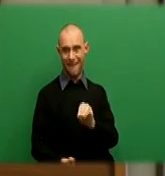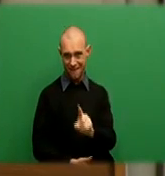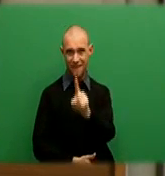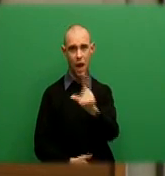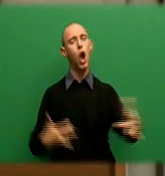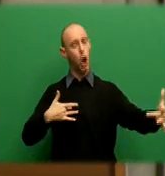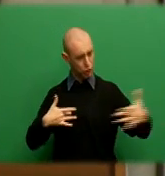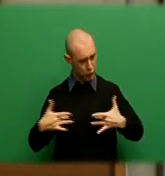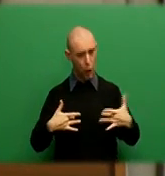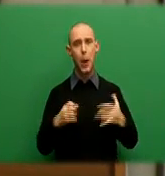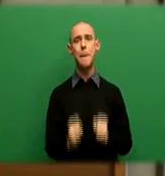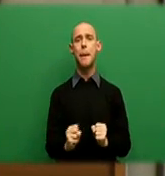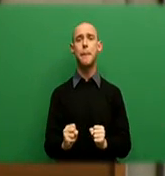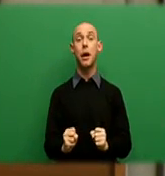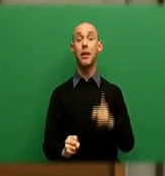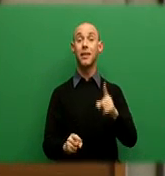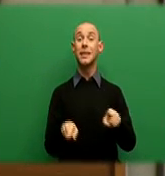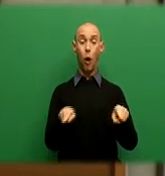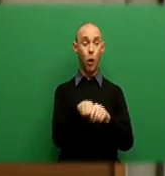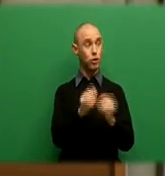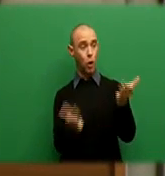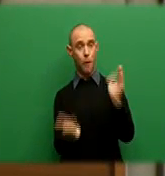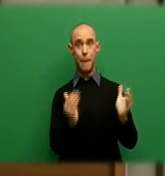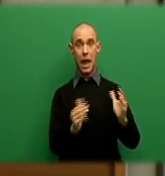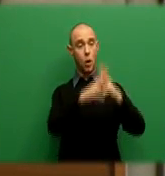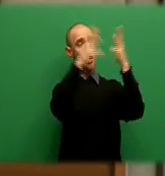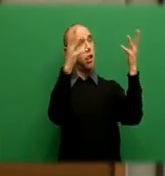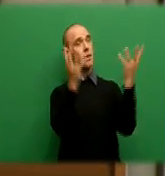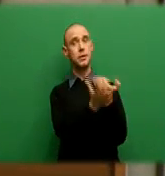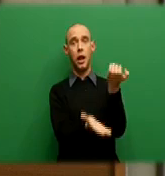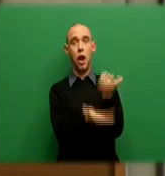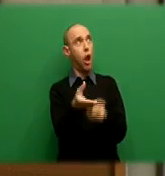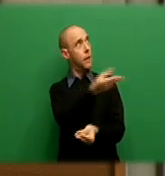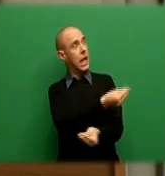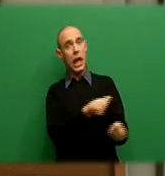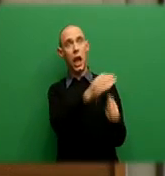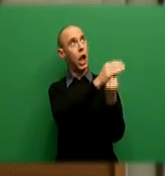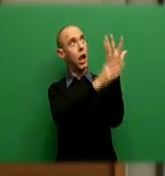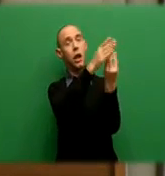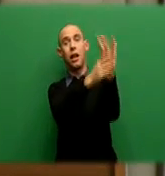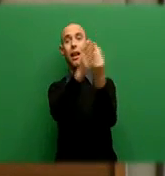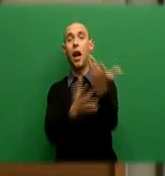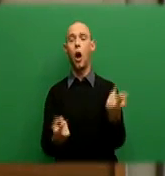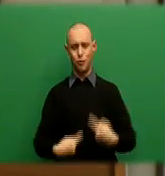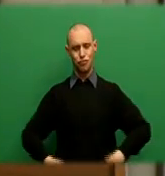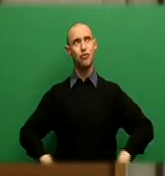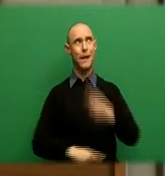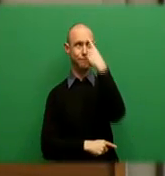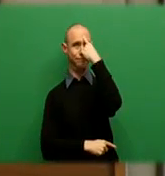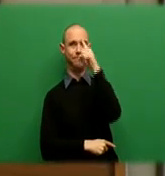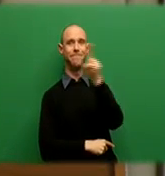for global growth. The committee assesses the risks to the growth outlook to be on the